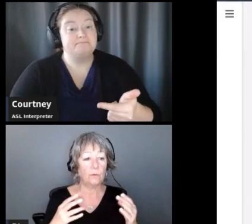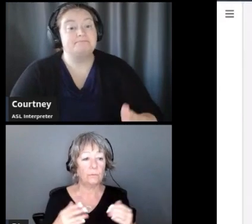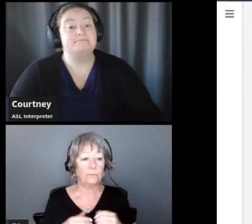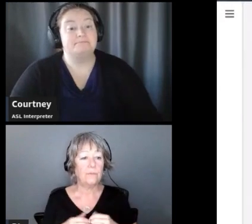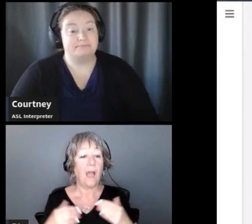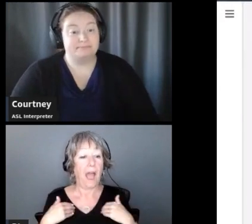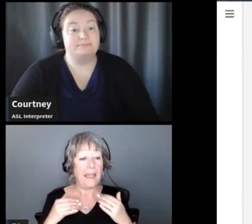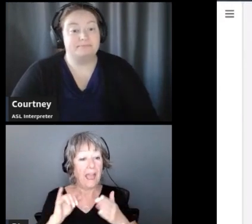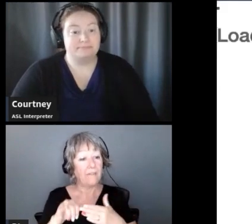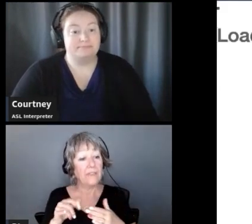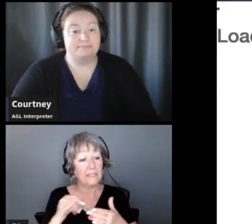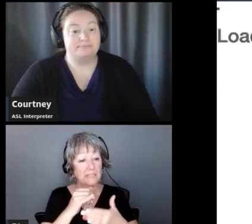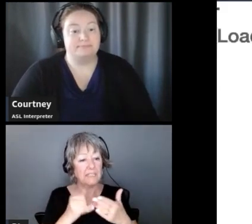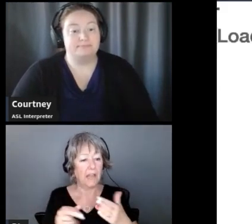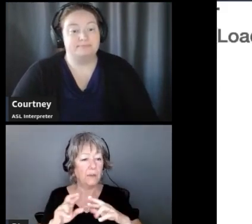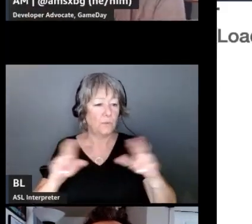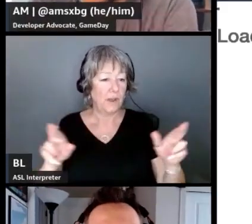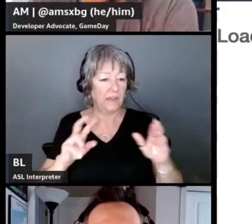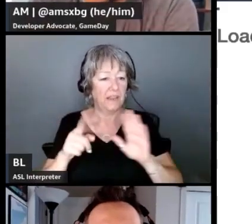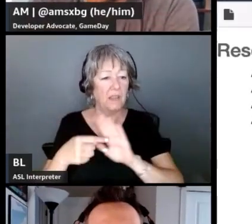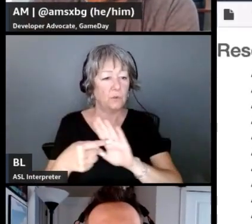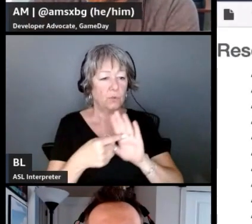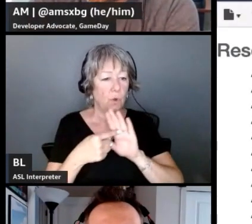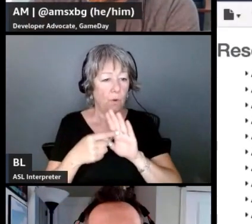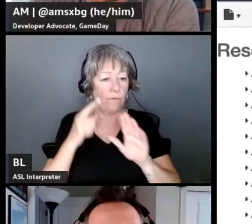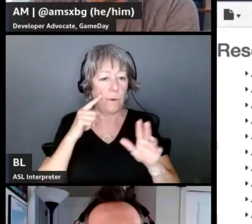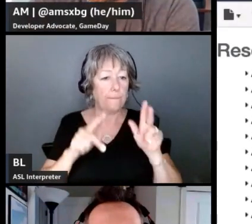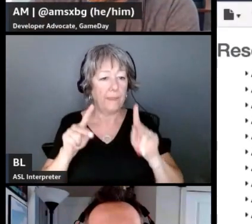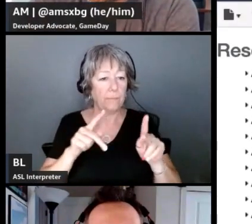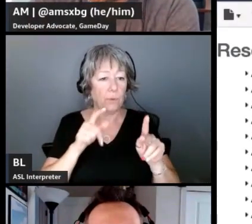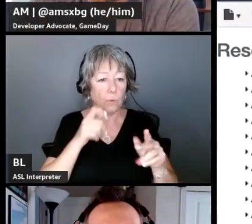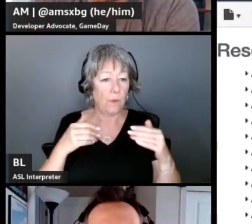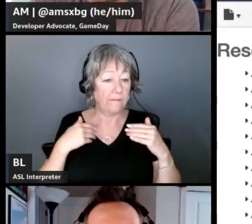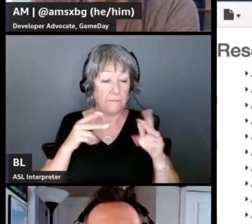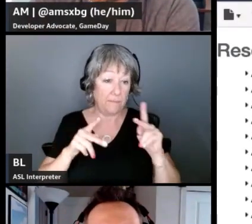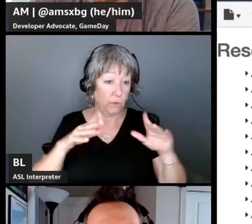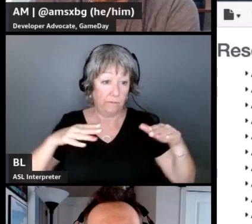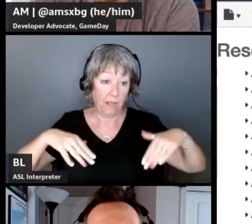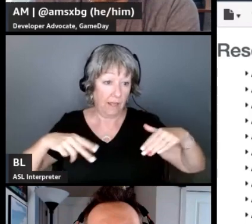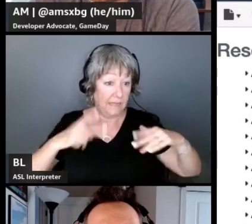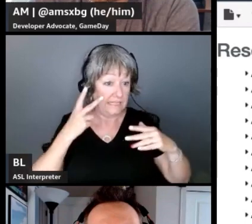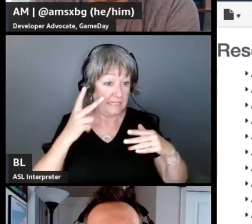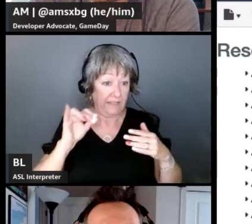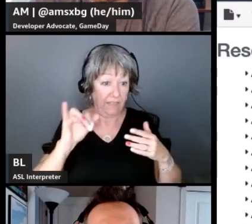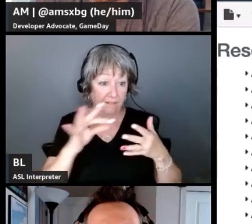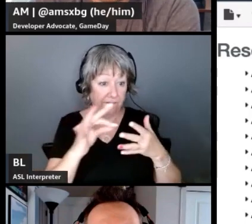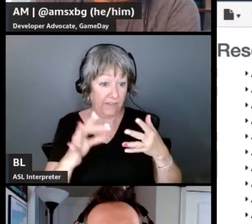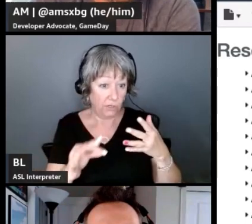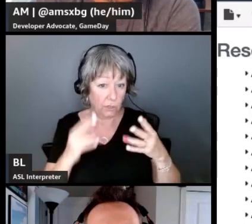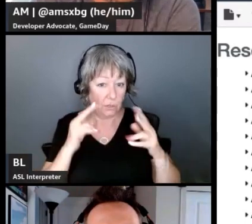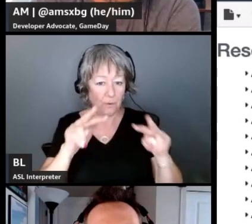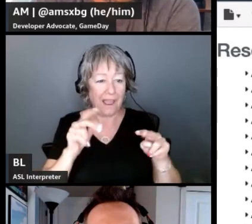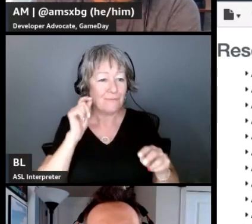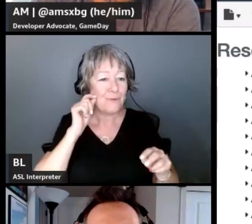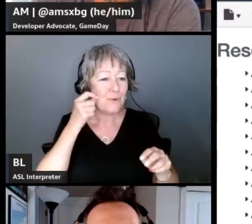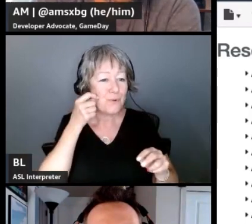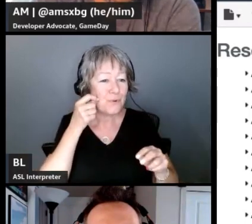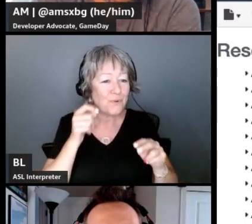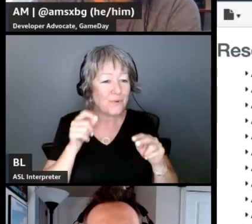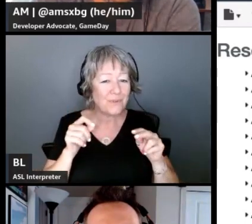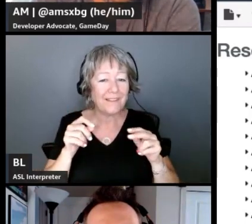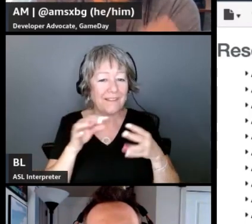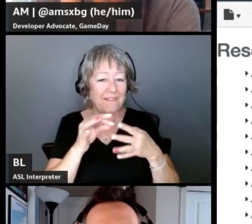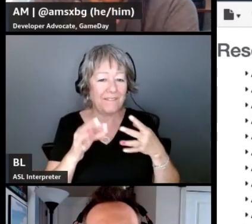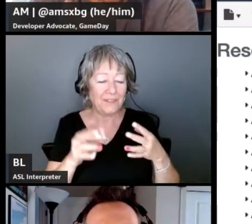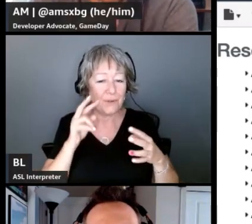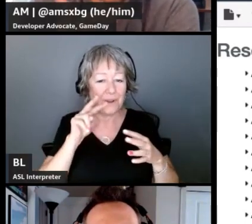us in the designer, like if for people who have for folks who have never seen this feature, we have a pretty nifty feature when you upload your CloudFormation